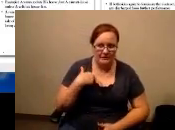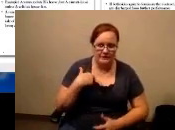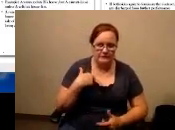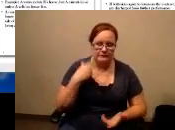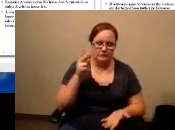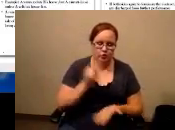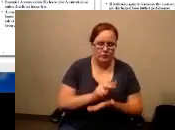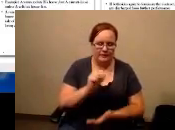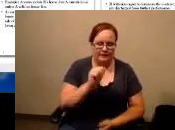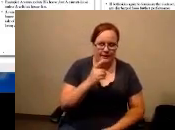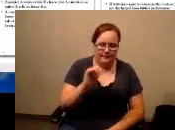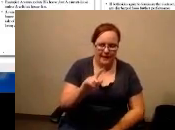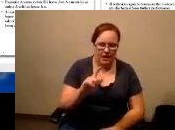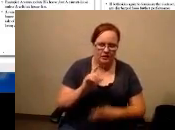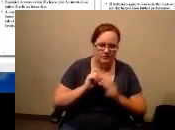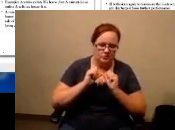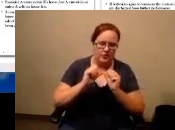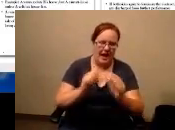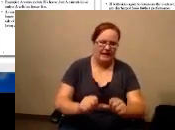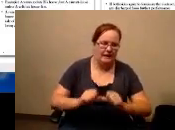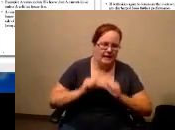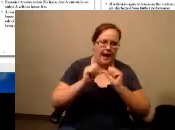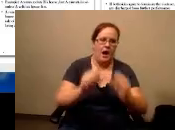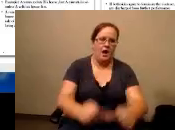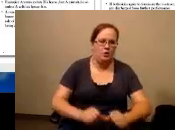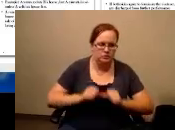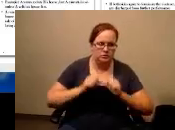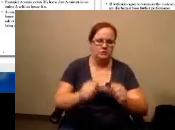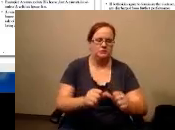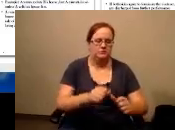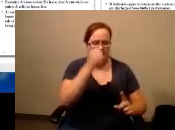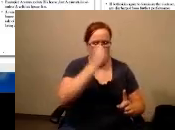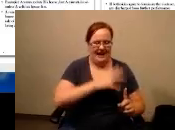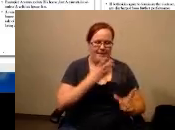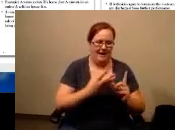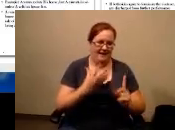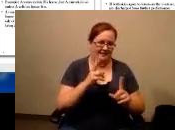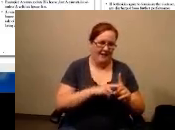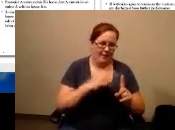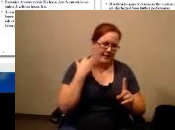have, and dragging this out, and maybe he files bankruptcy. So we took the money.